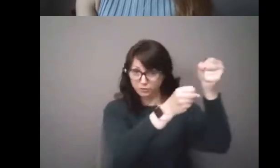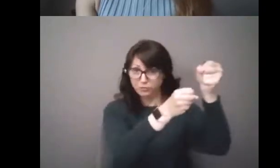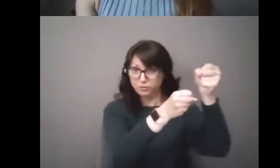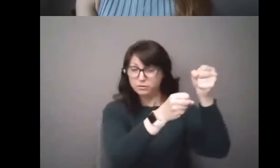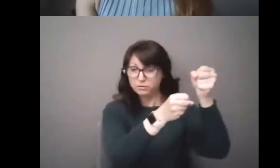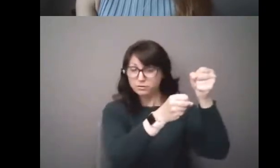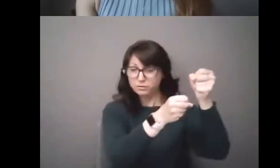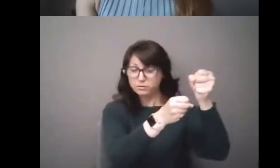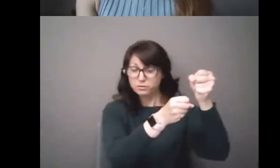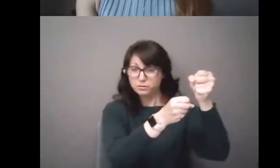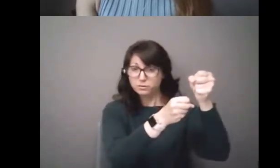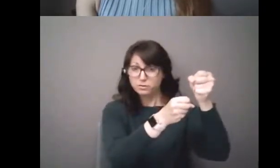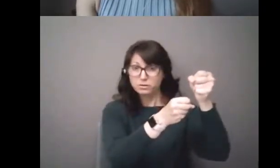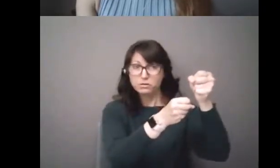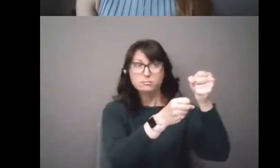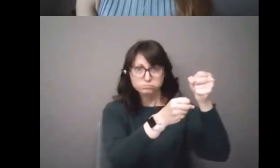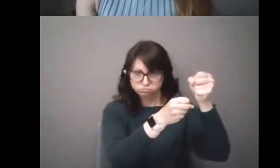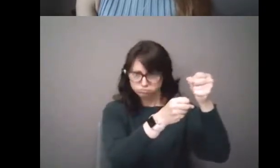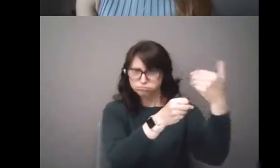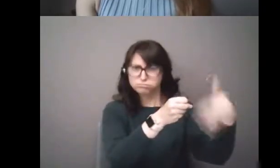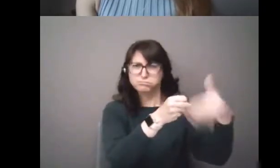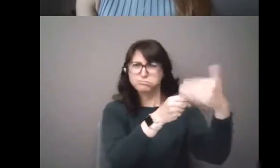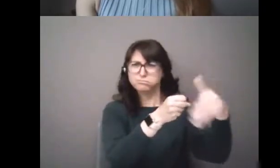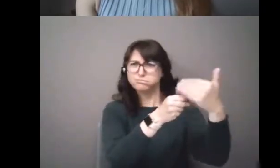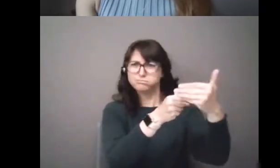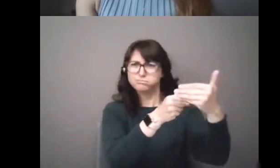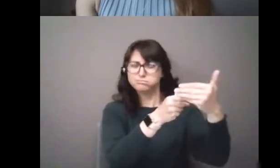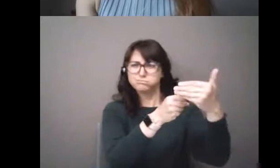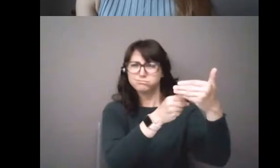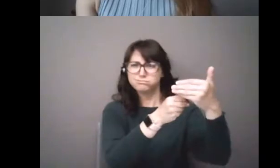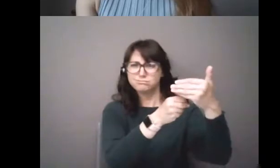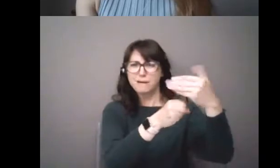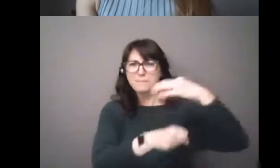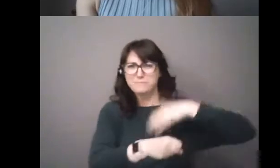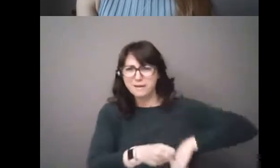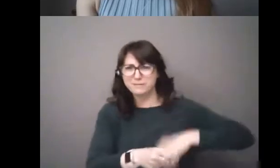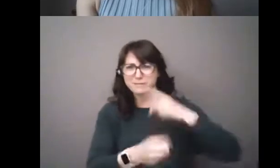these jobs who have disabilities are actually bringing value